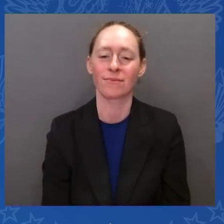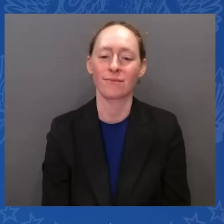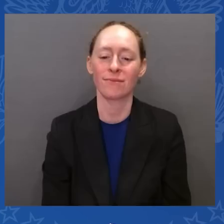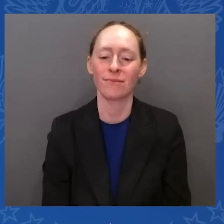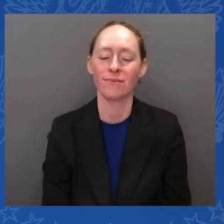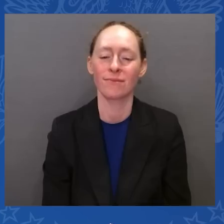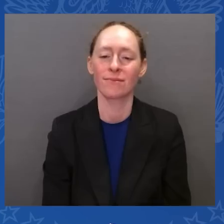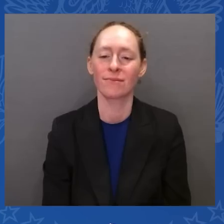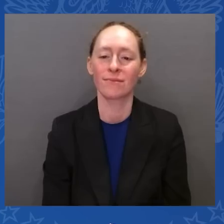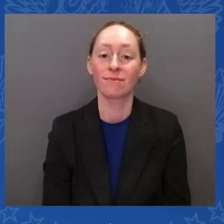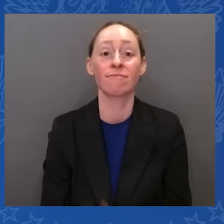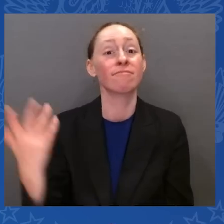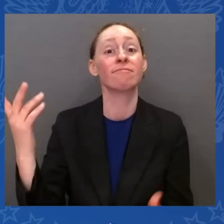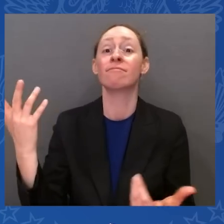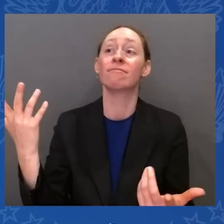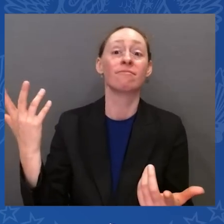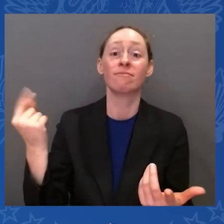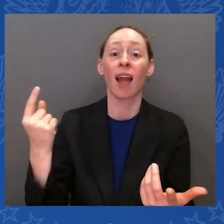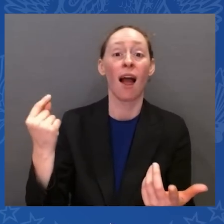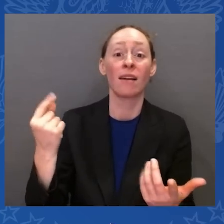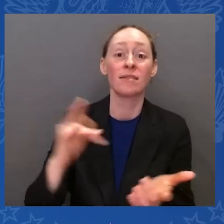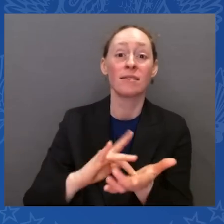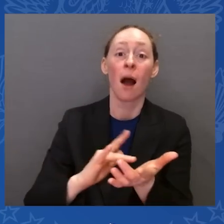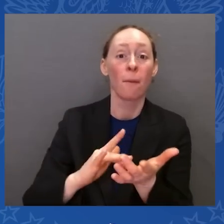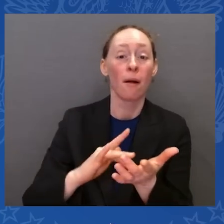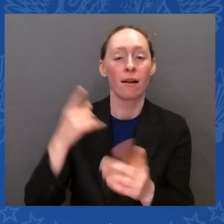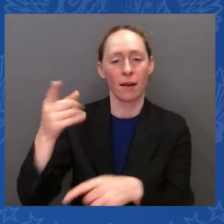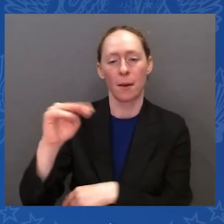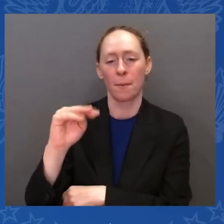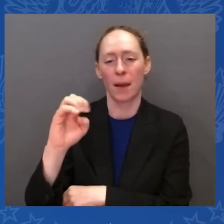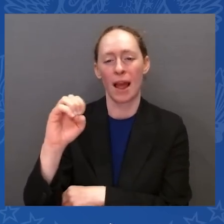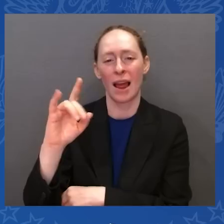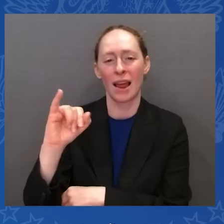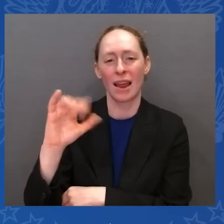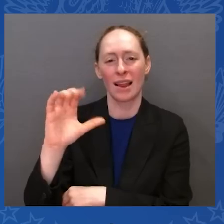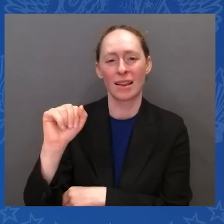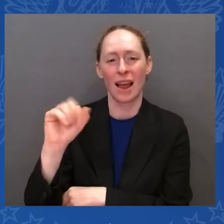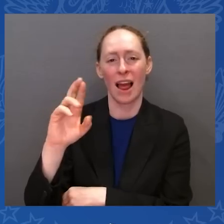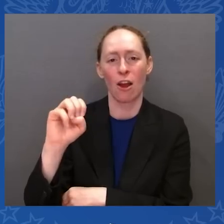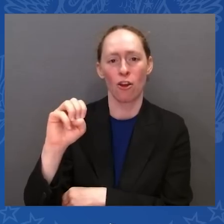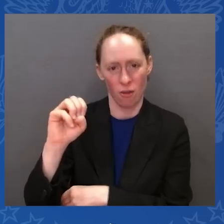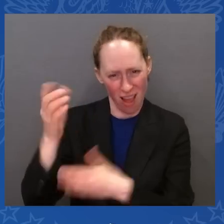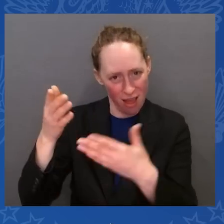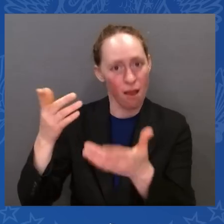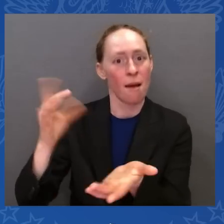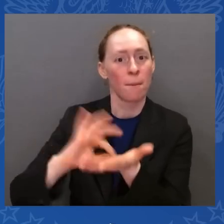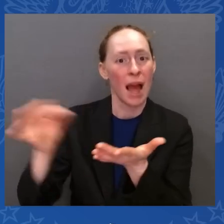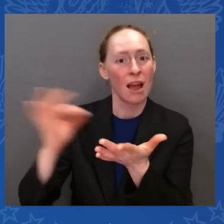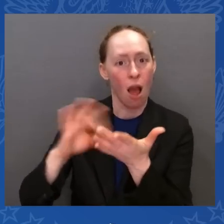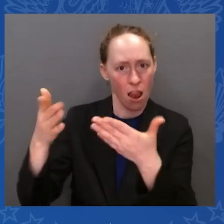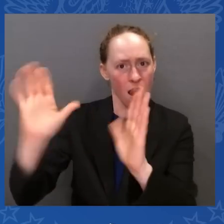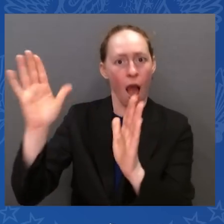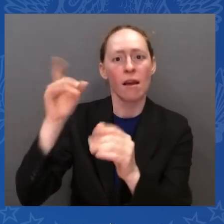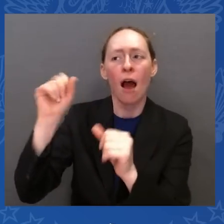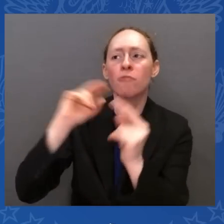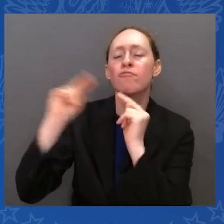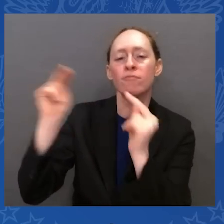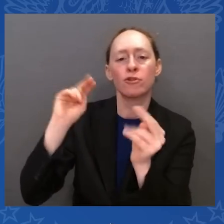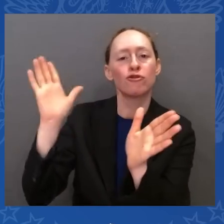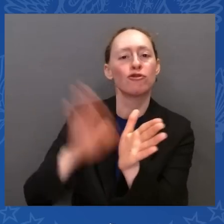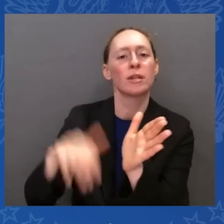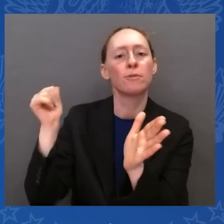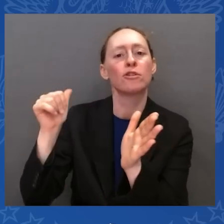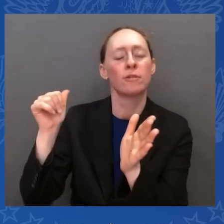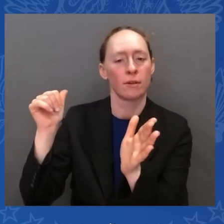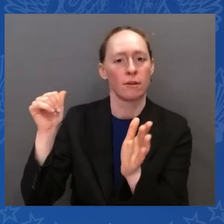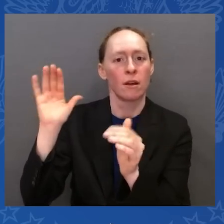For example, my budget cuts $200 billion in spending by strengthening Medicare's power to negotiate for lower